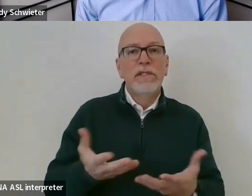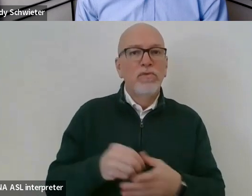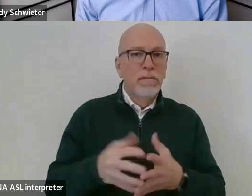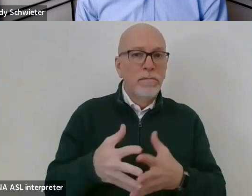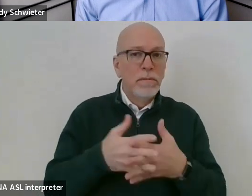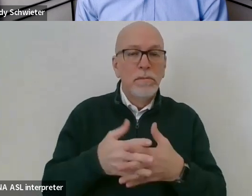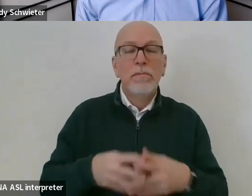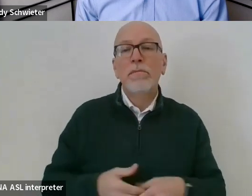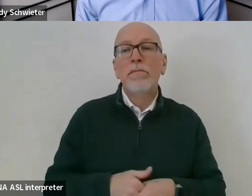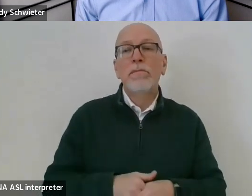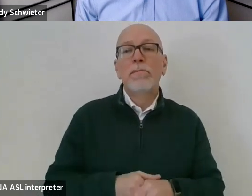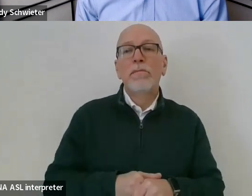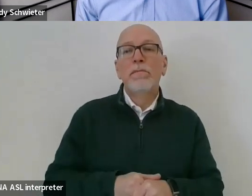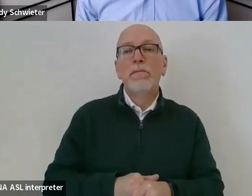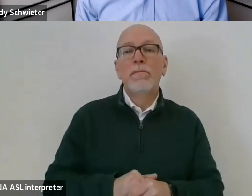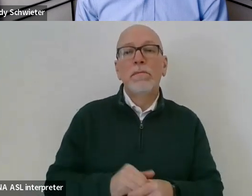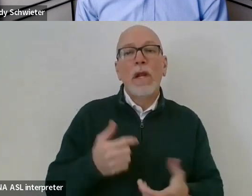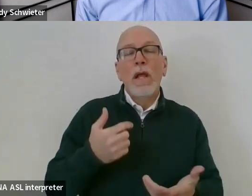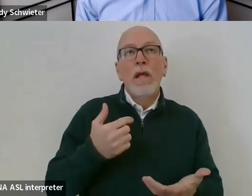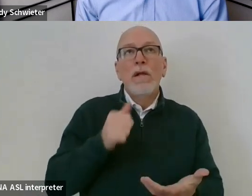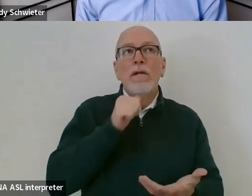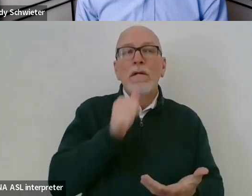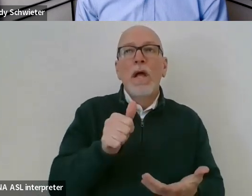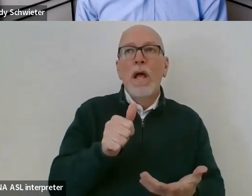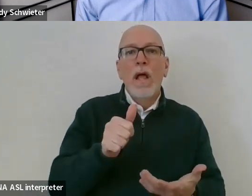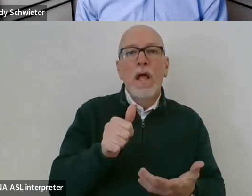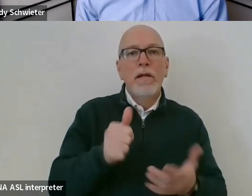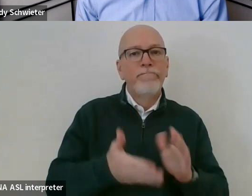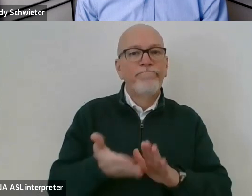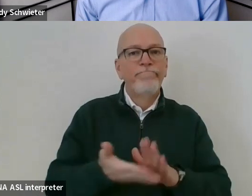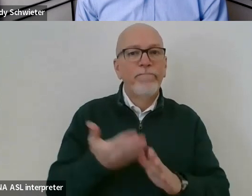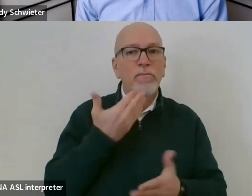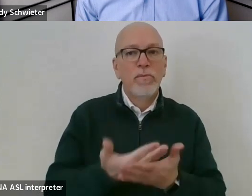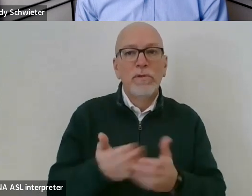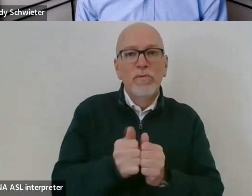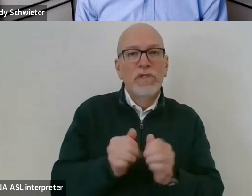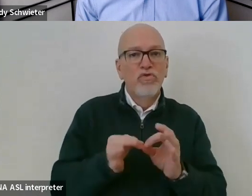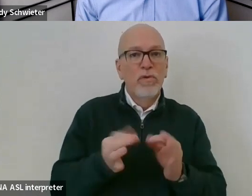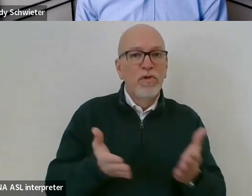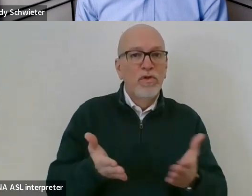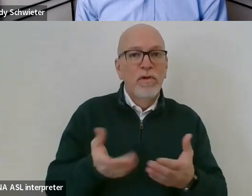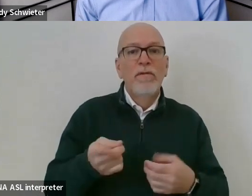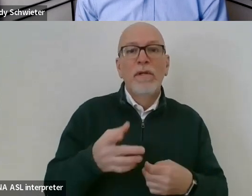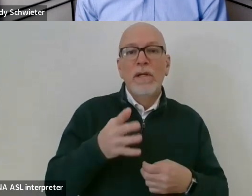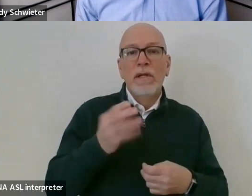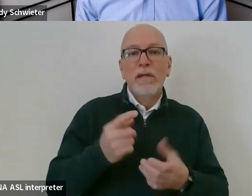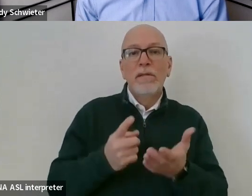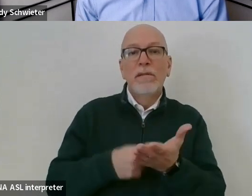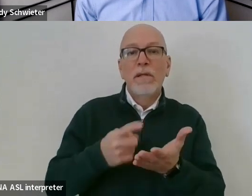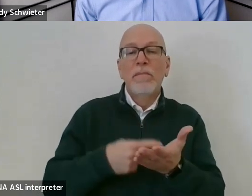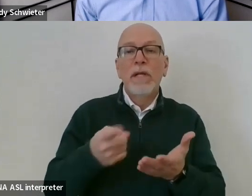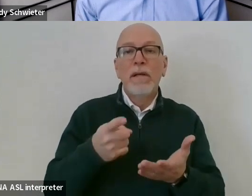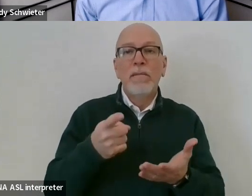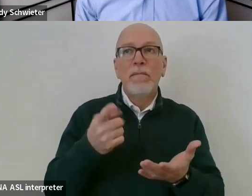US that are not functioning well with interpreter services, or even sometimes seeing